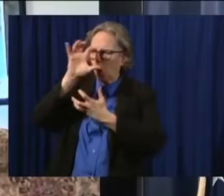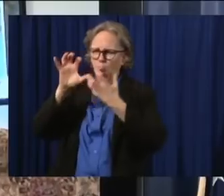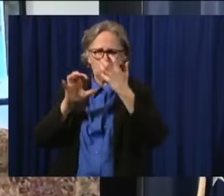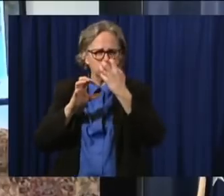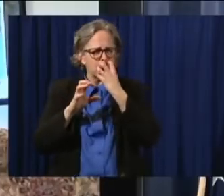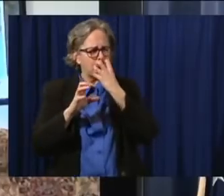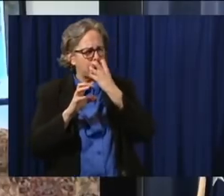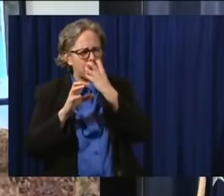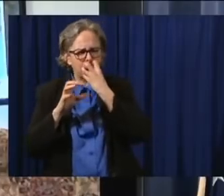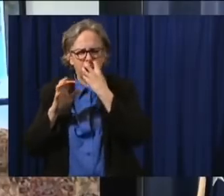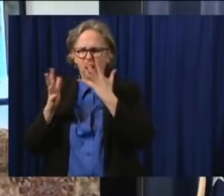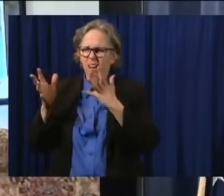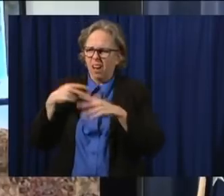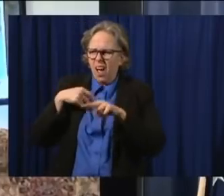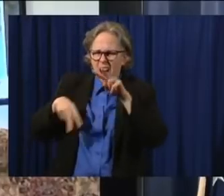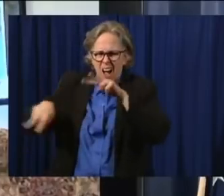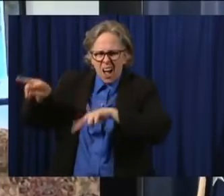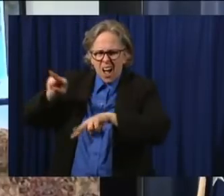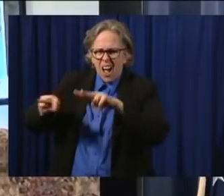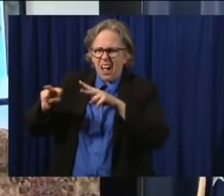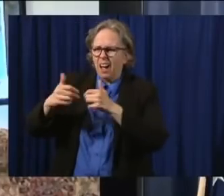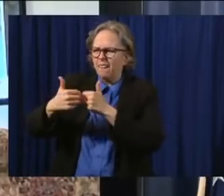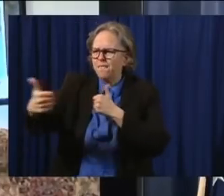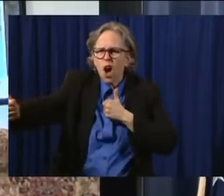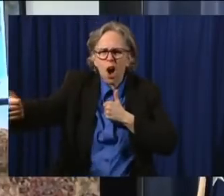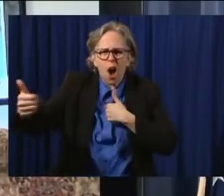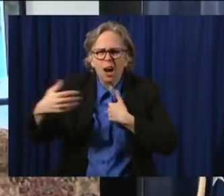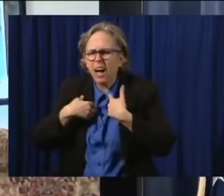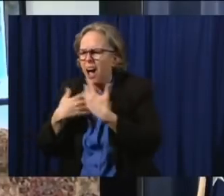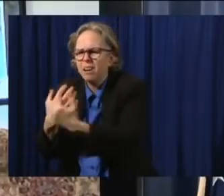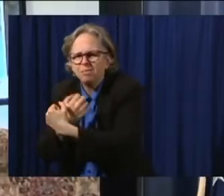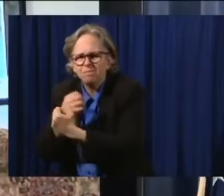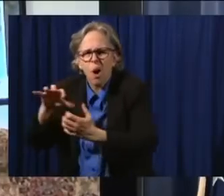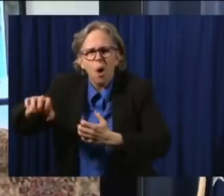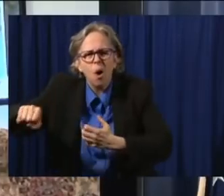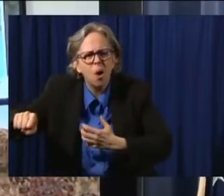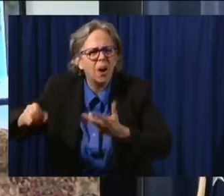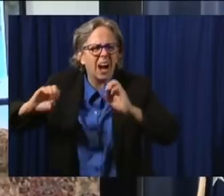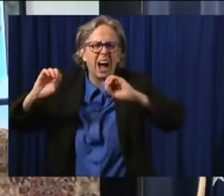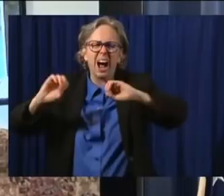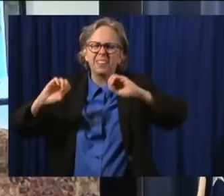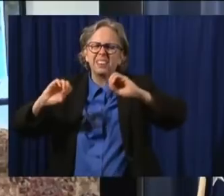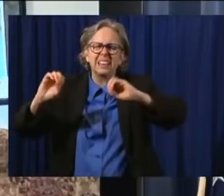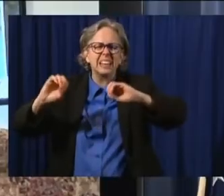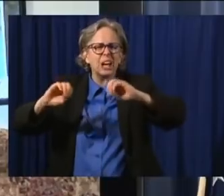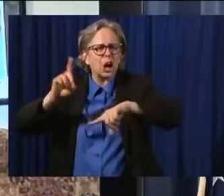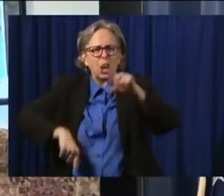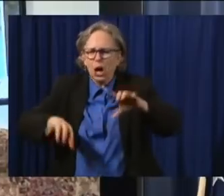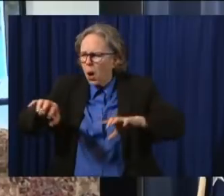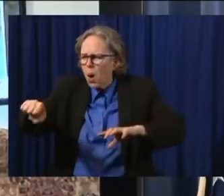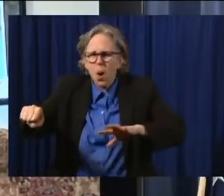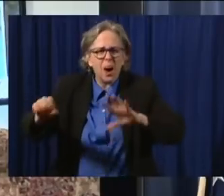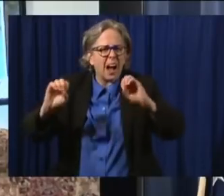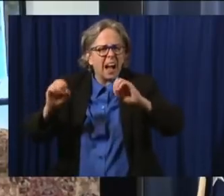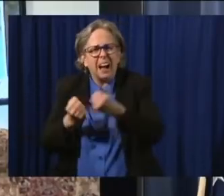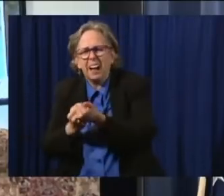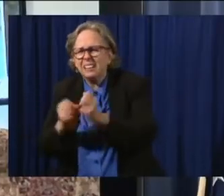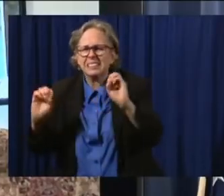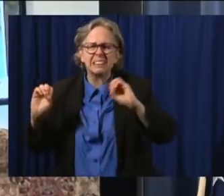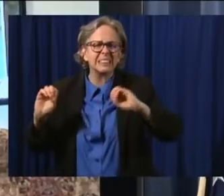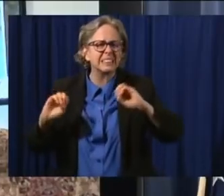able to be there to help comfort him and console him when he was going through all this. But once the second